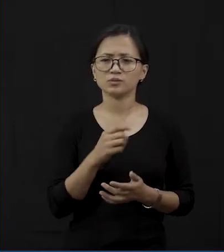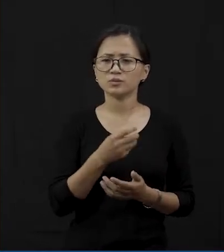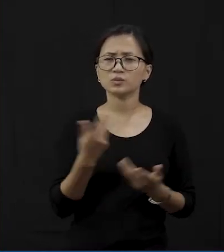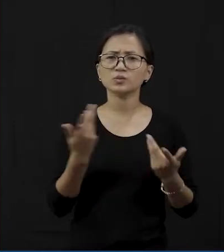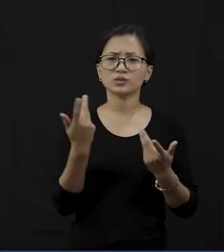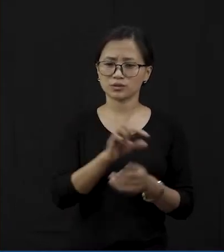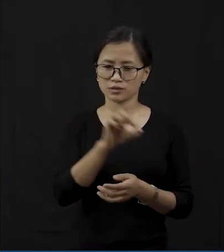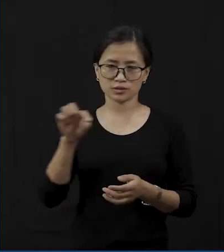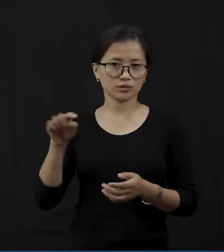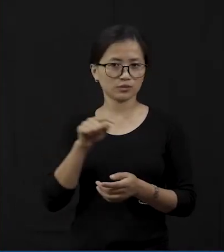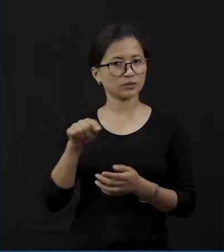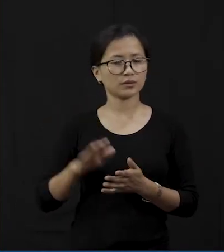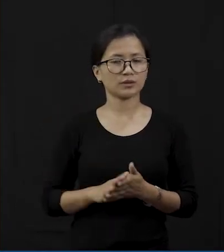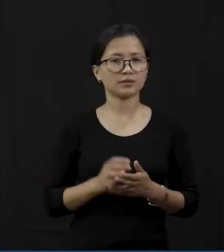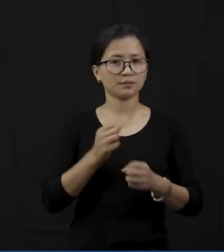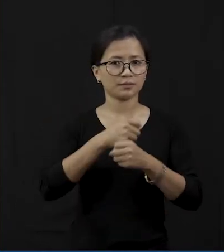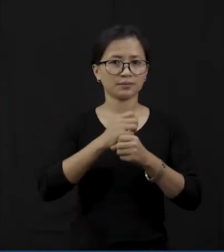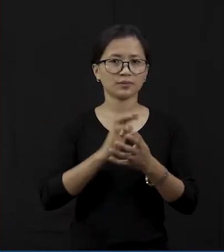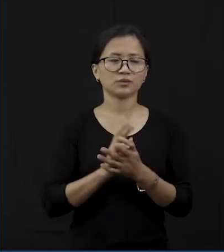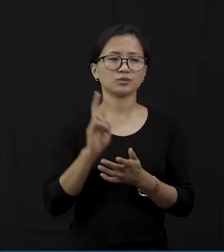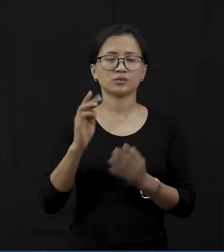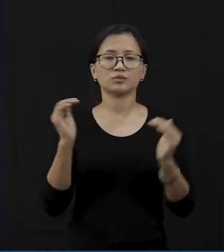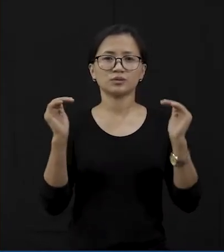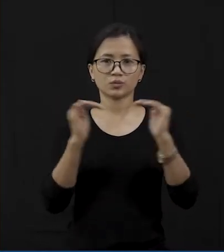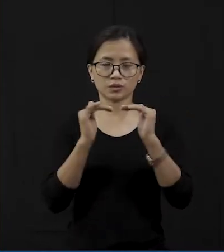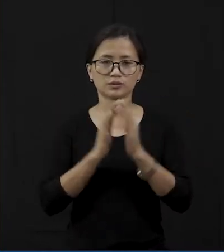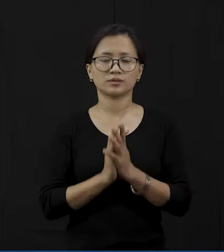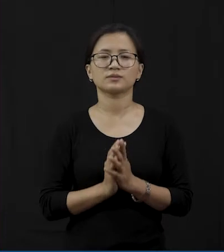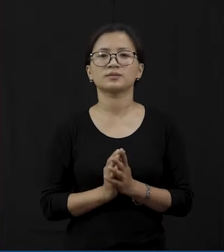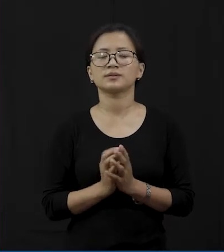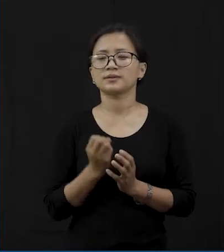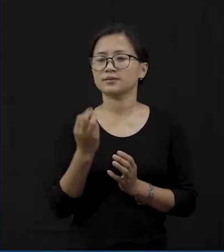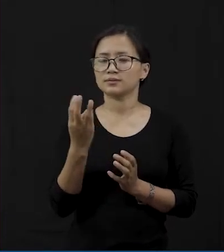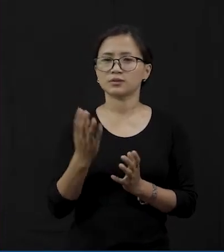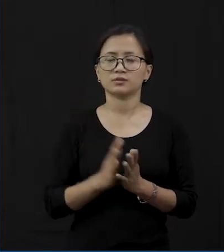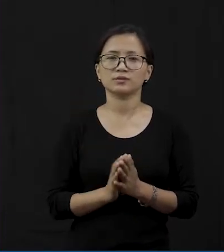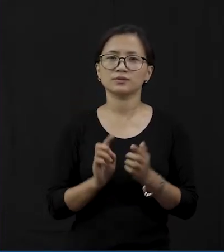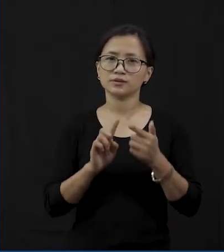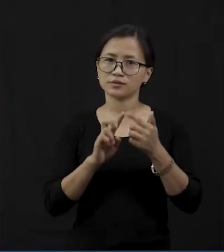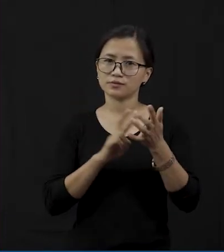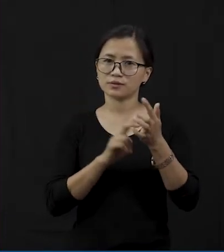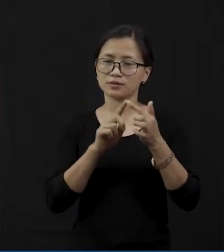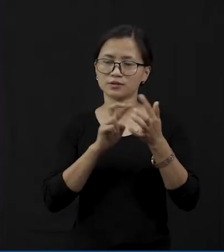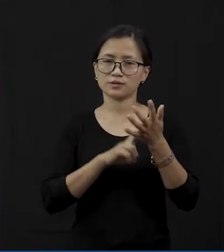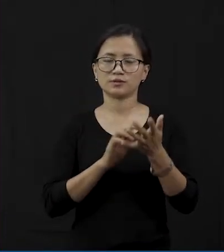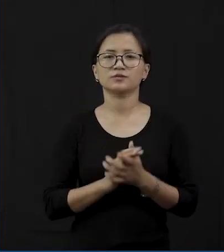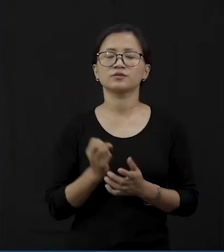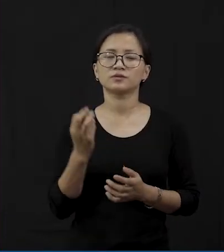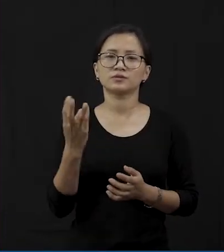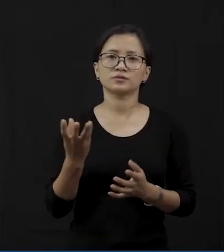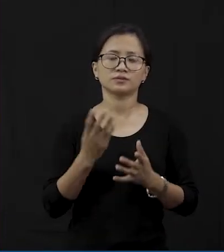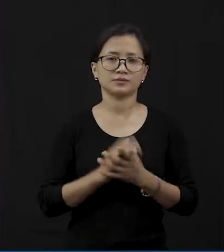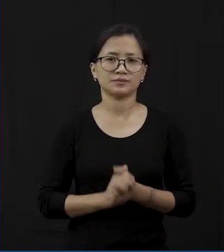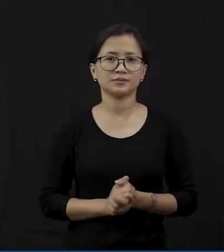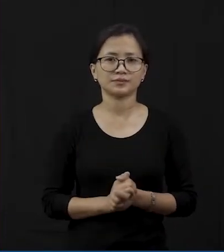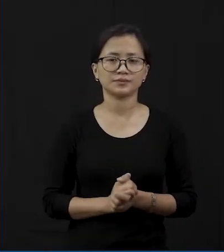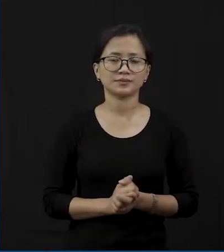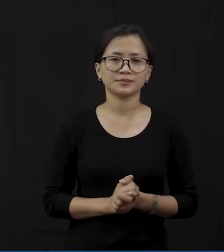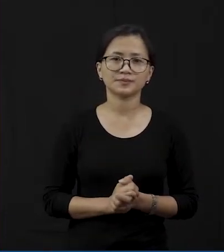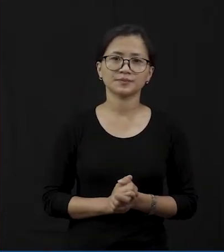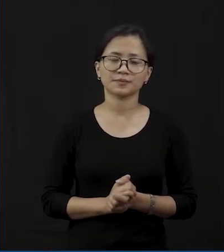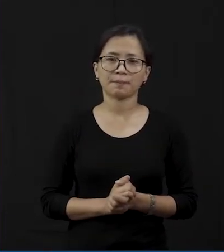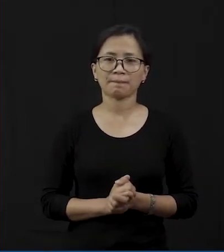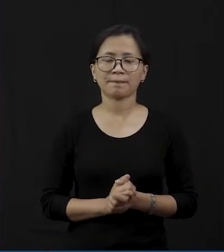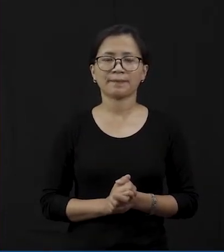make two equal group of numbers are called even numbers. Okay, so which can make two equal group of numbers are called